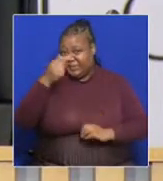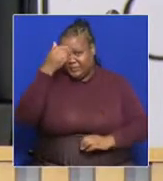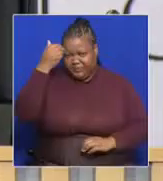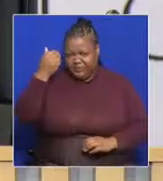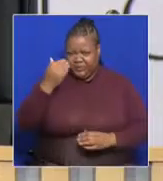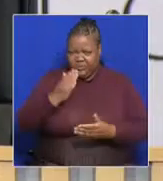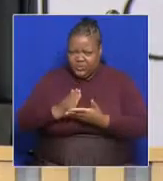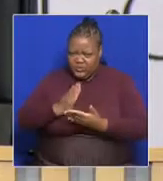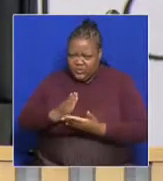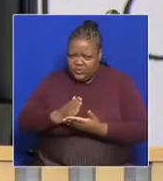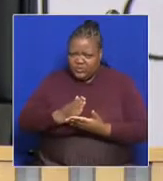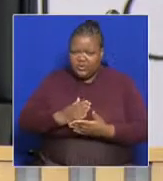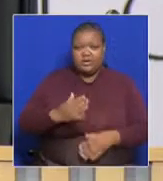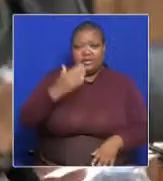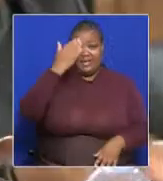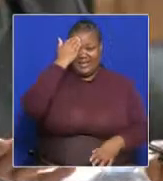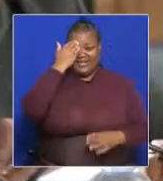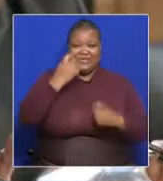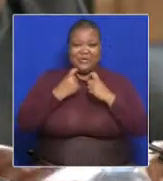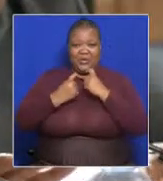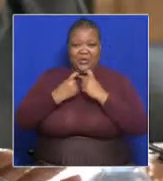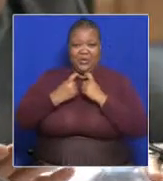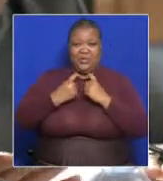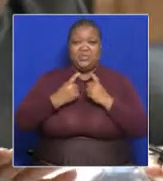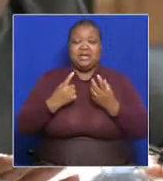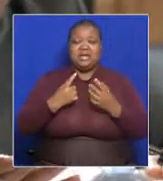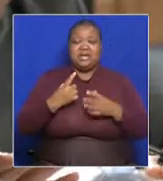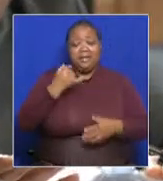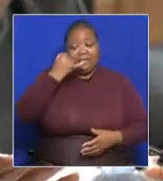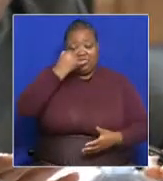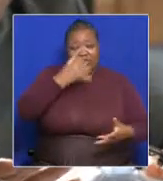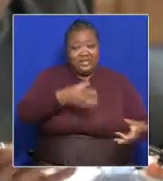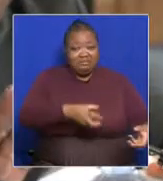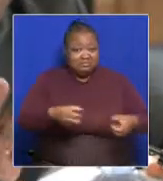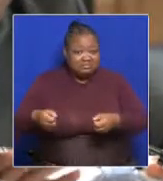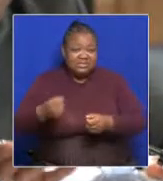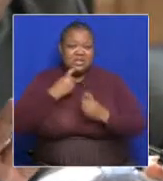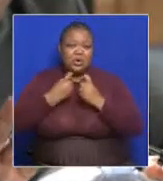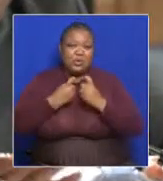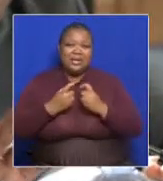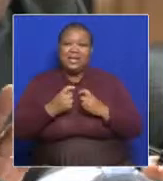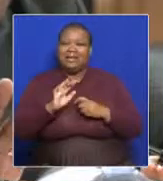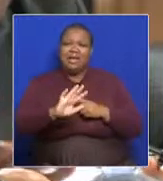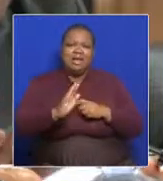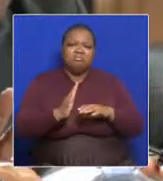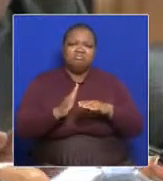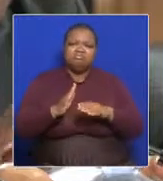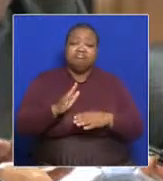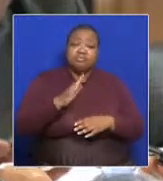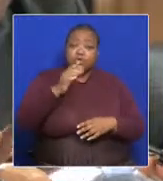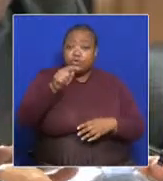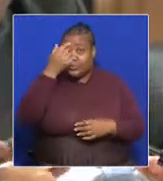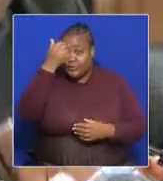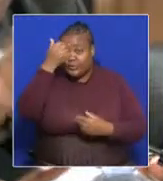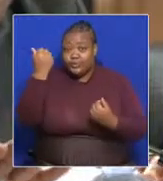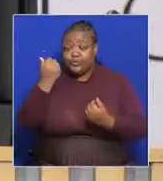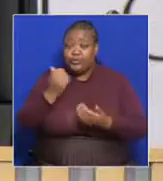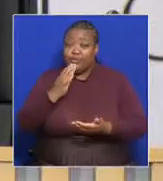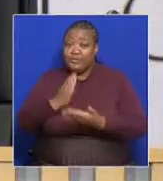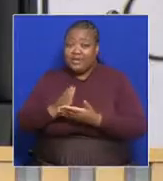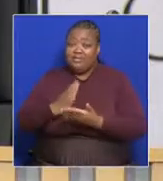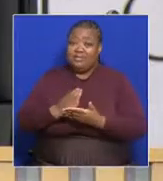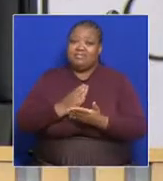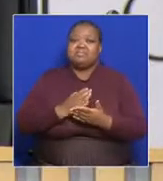they were complaining about our exhibits. No, I'm not talking about complaining. Yes. You did not know for a fact that they did not have